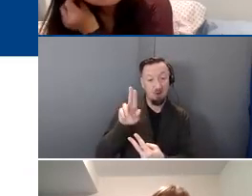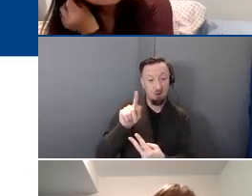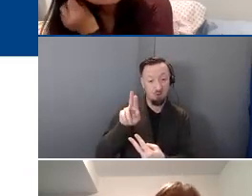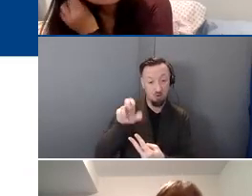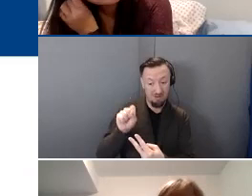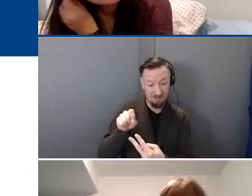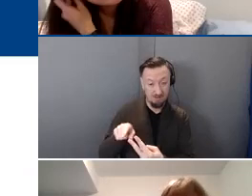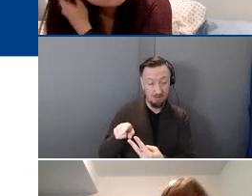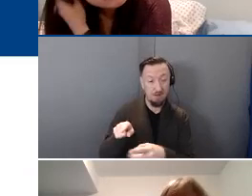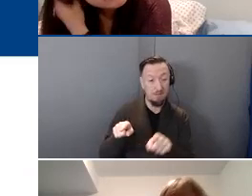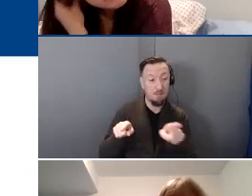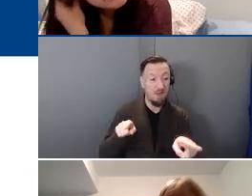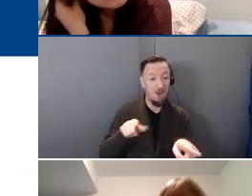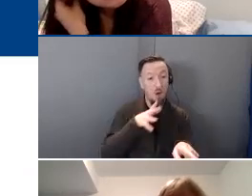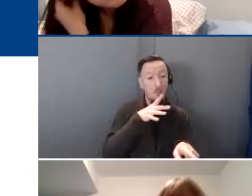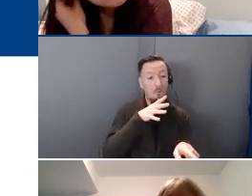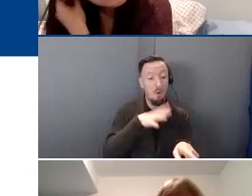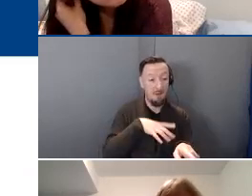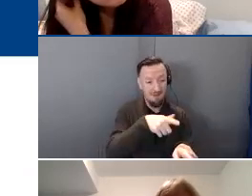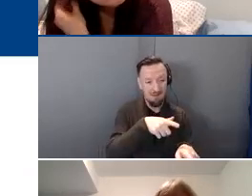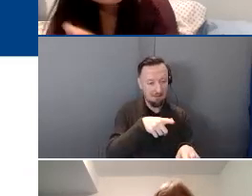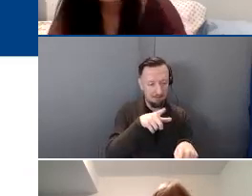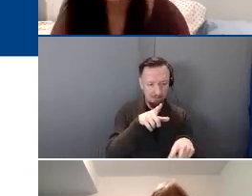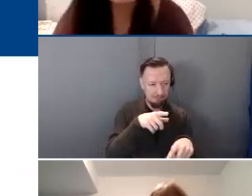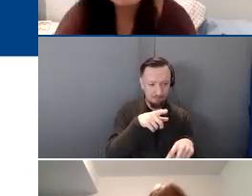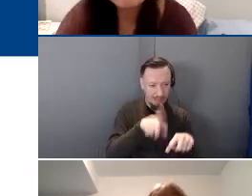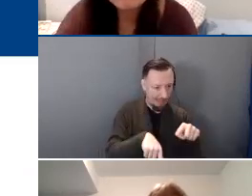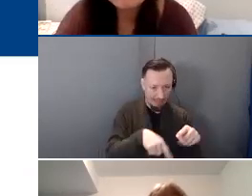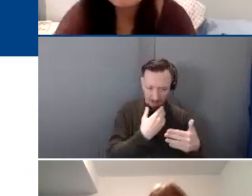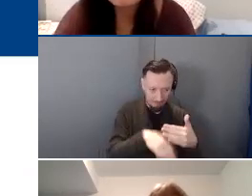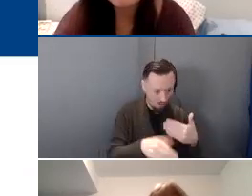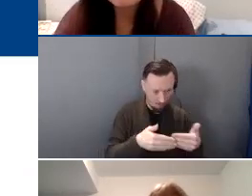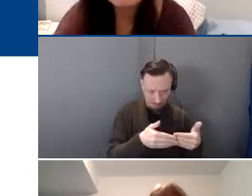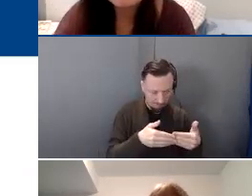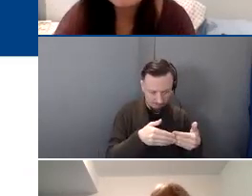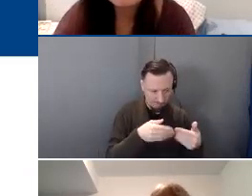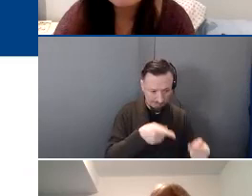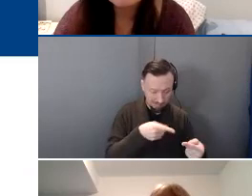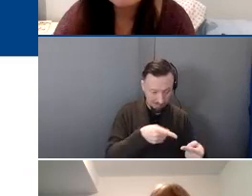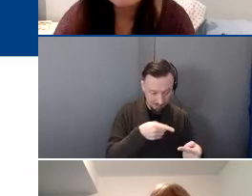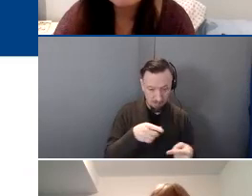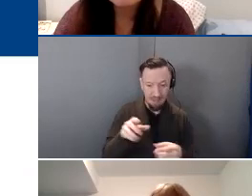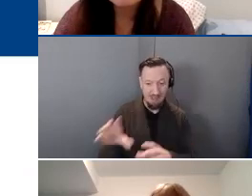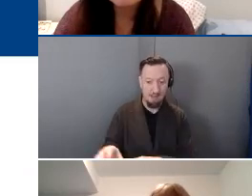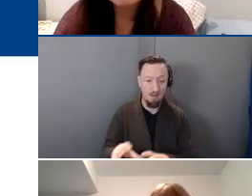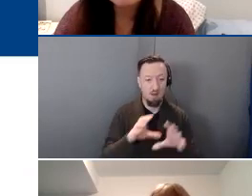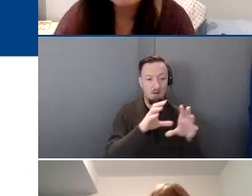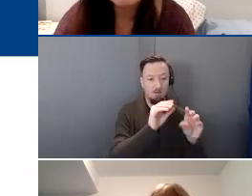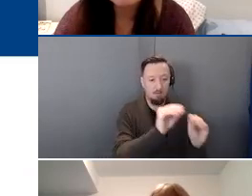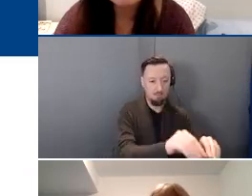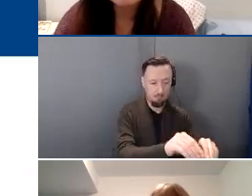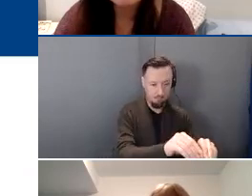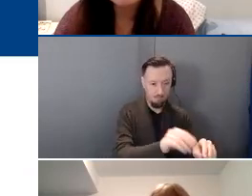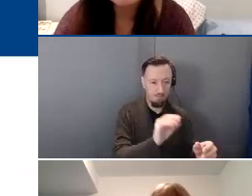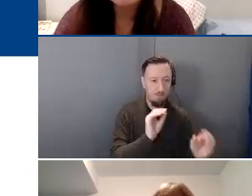a mother who's struggling with infertility. And then once that mother becomes pregnant, she would have a